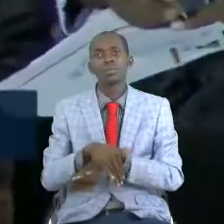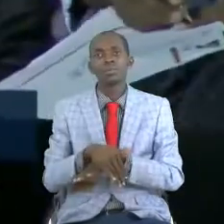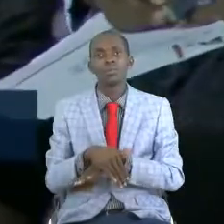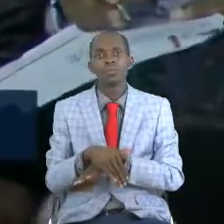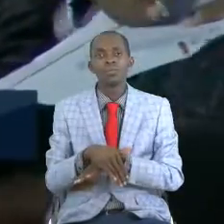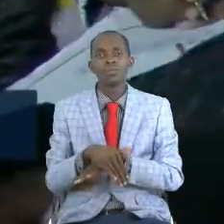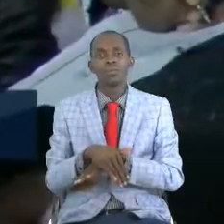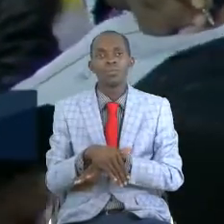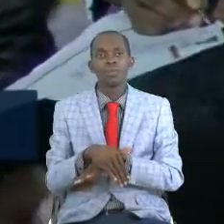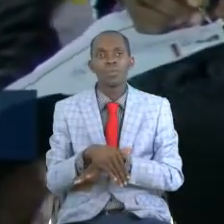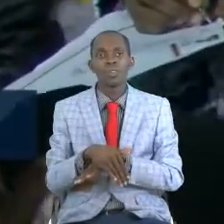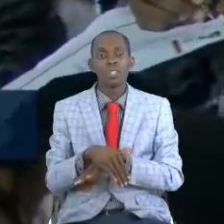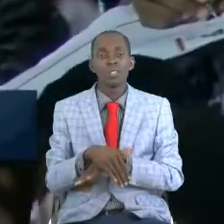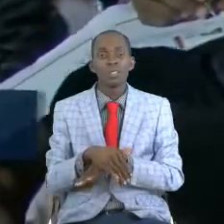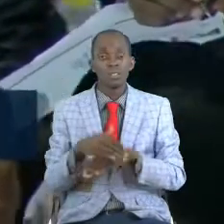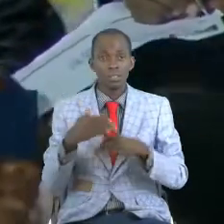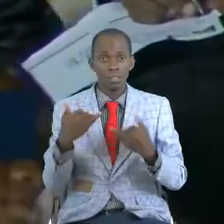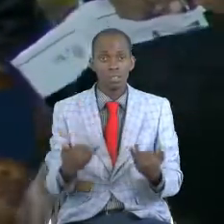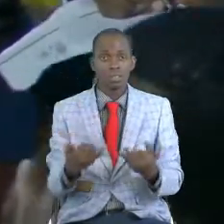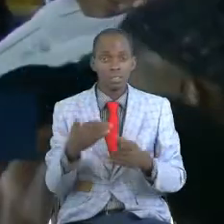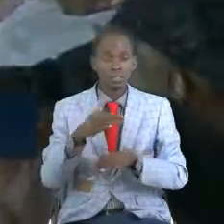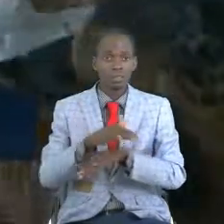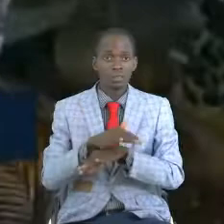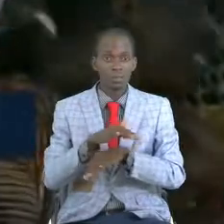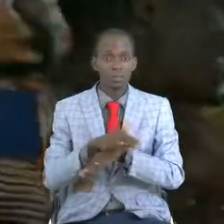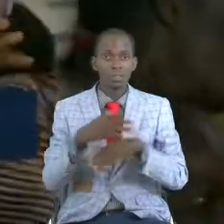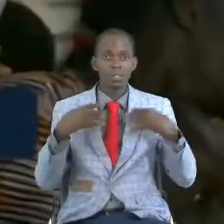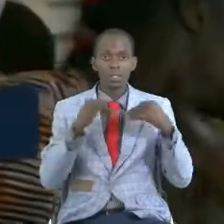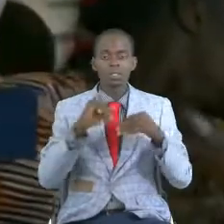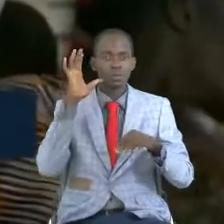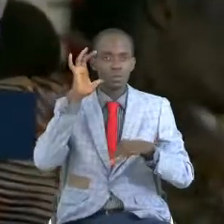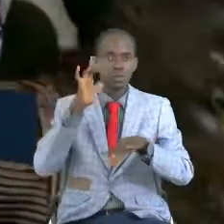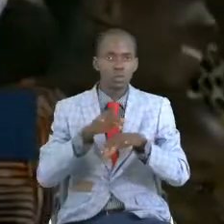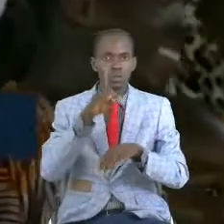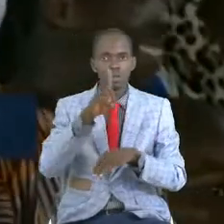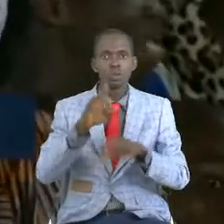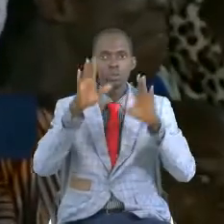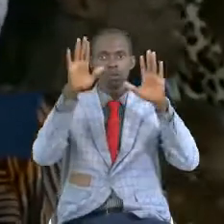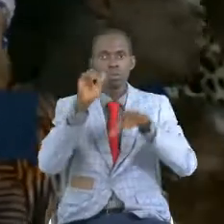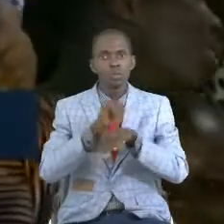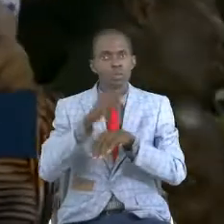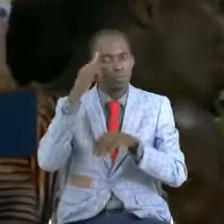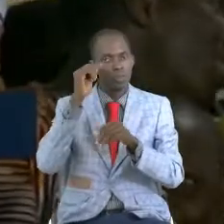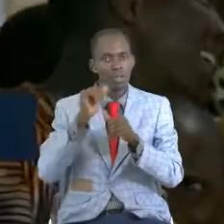will get to you tonight. Miracle for everyone.